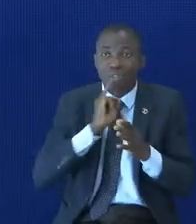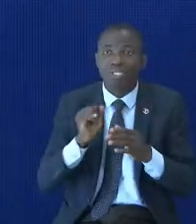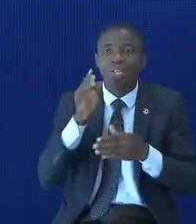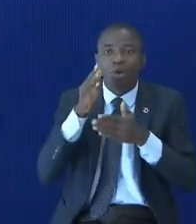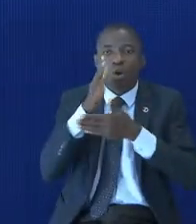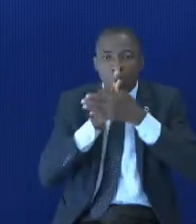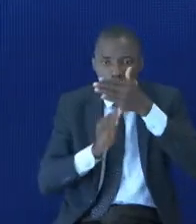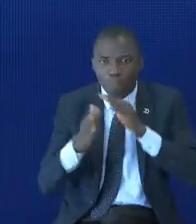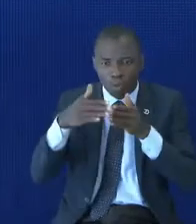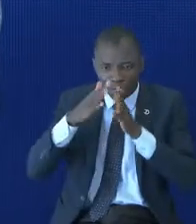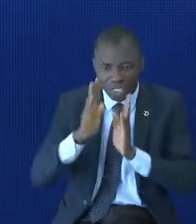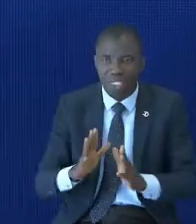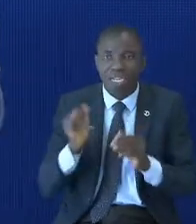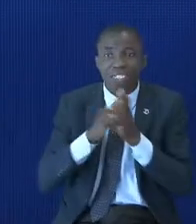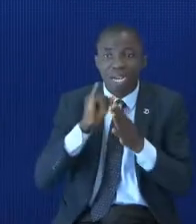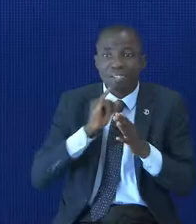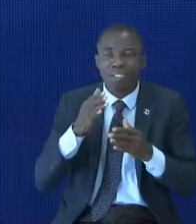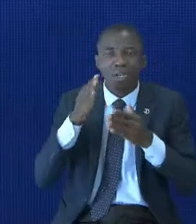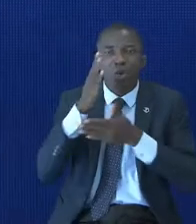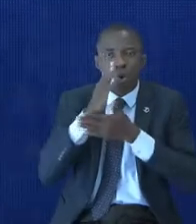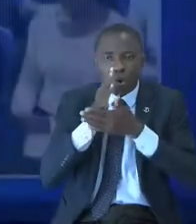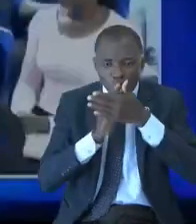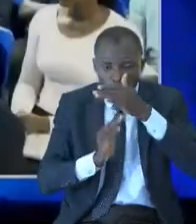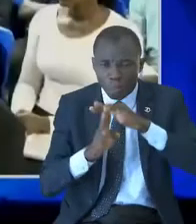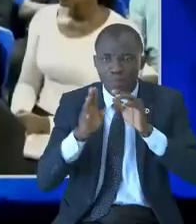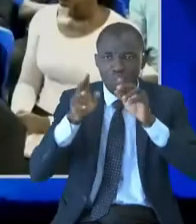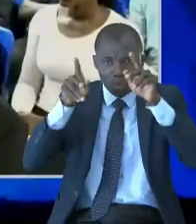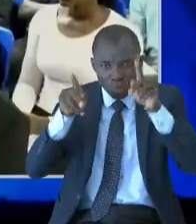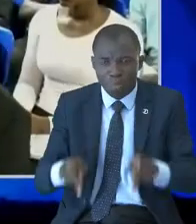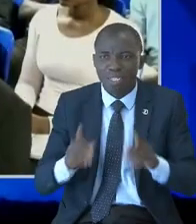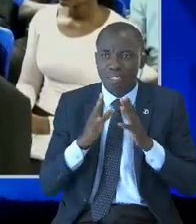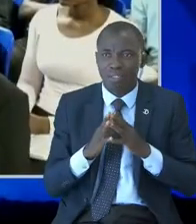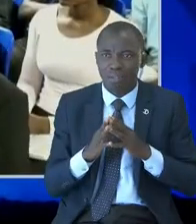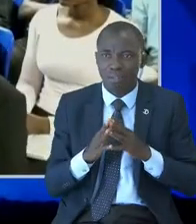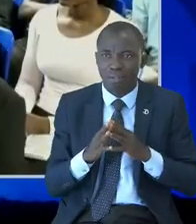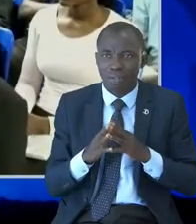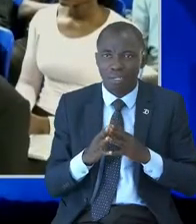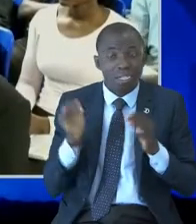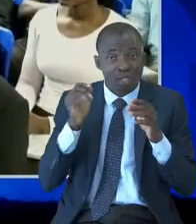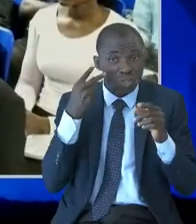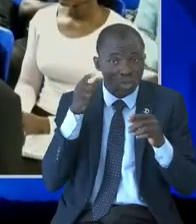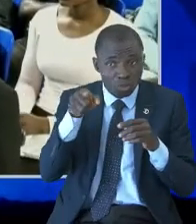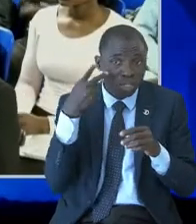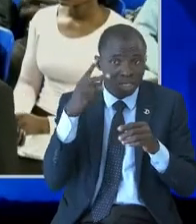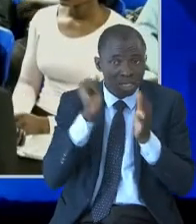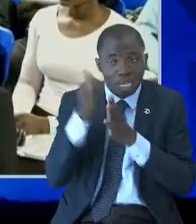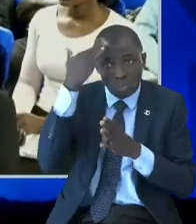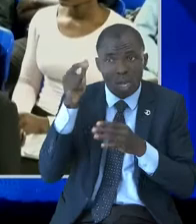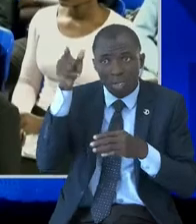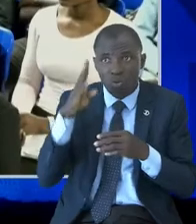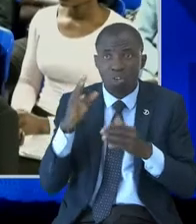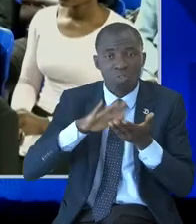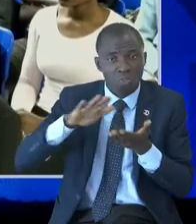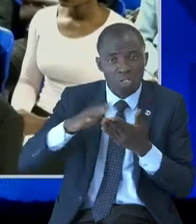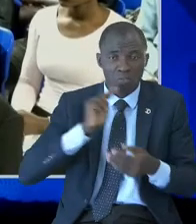leader. That's a humble personality. You see, that's why God forgives us. He says, if